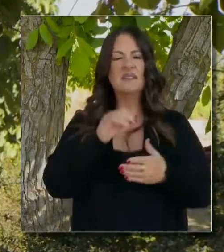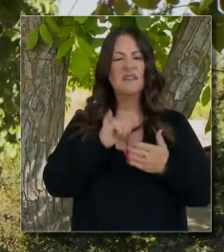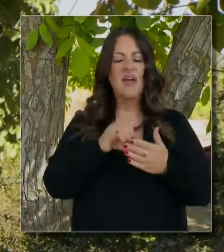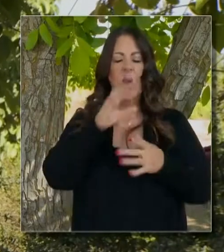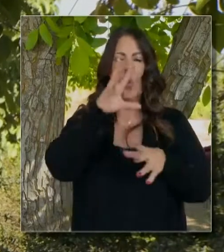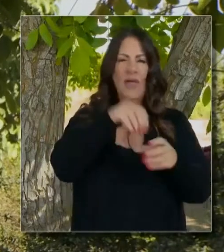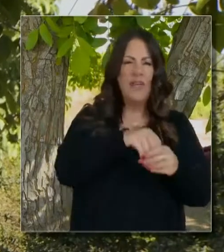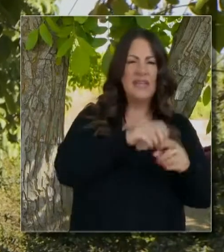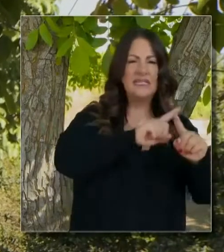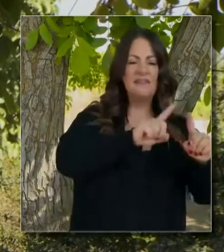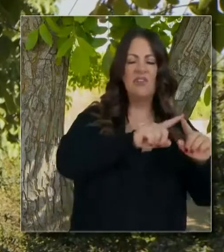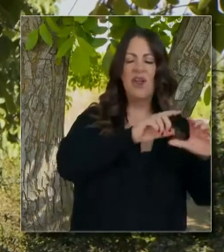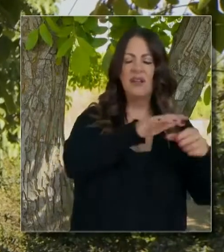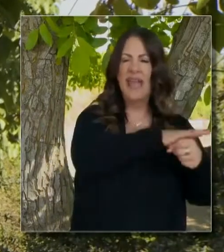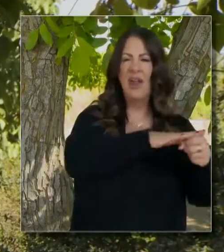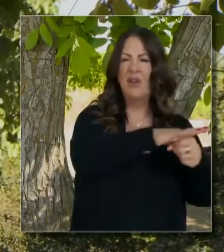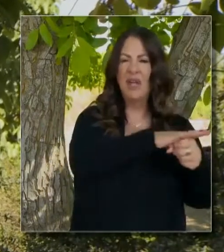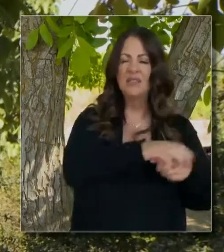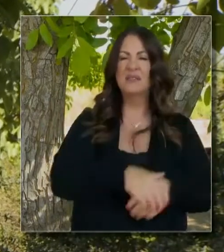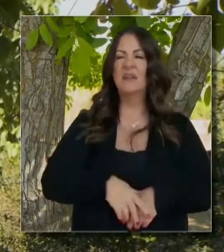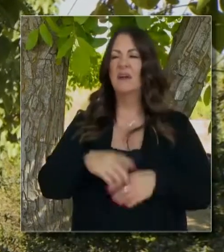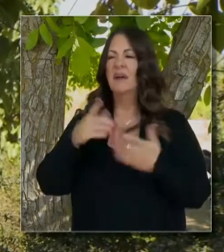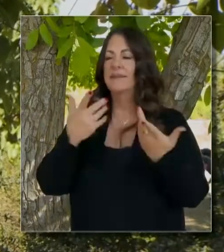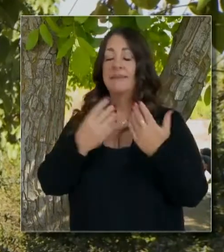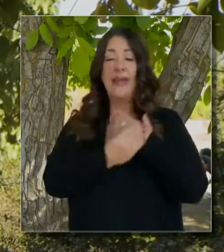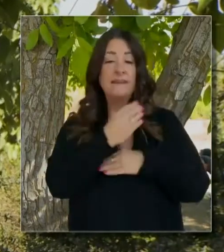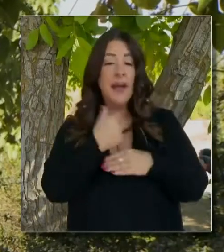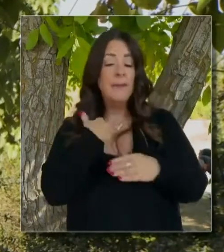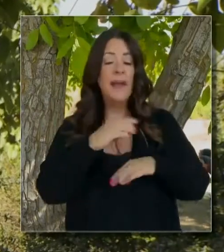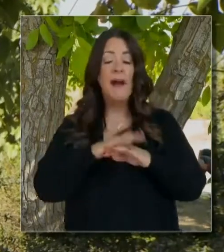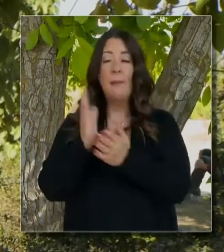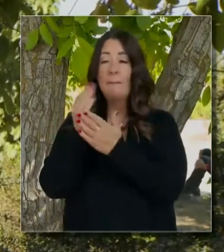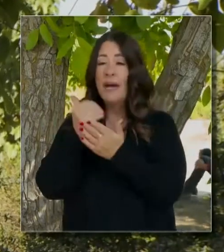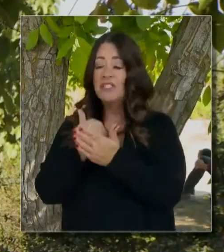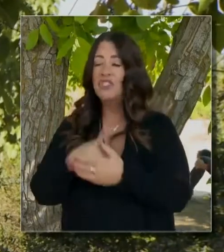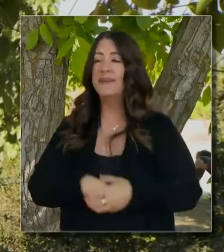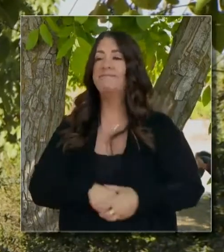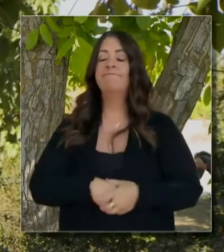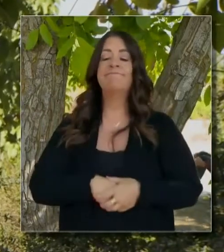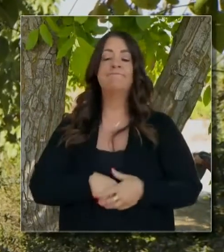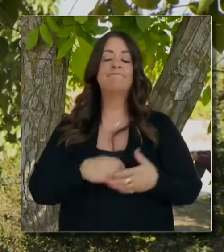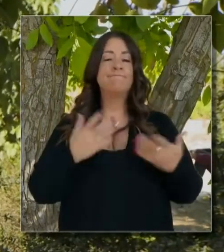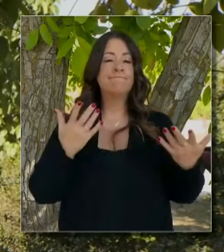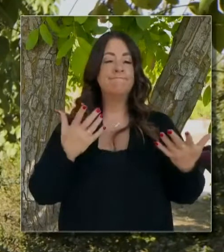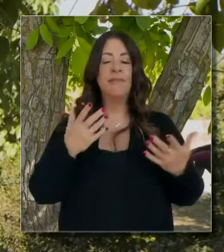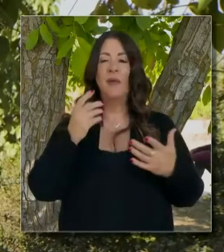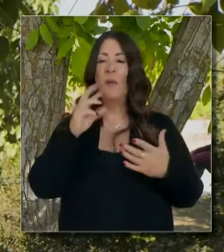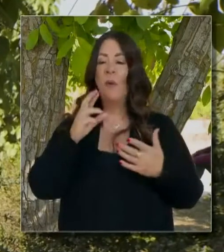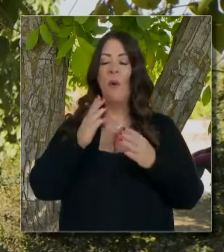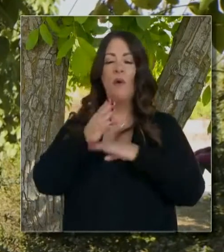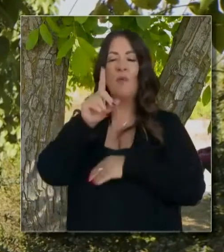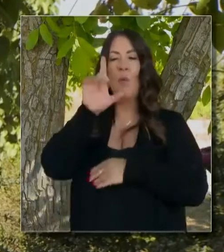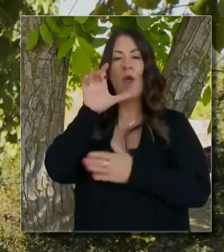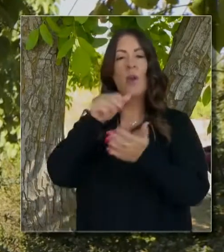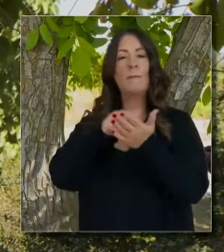sectors, but also guided us through a budgetary process, responsible and no small part for advancing over $100